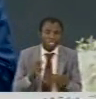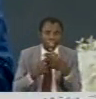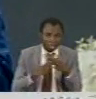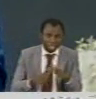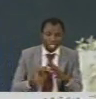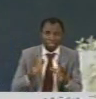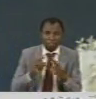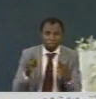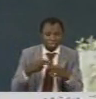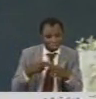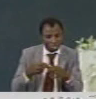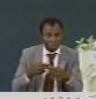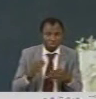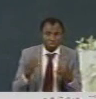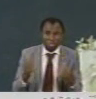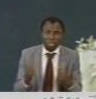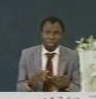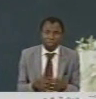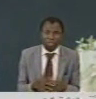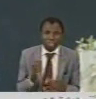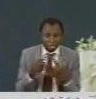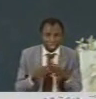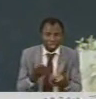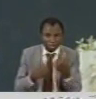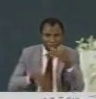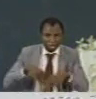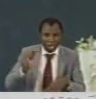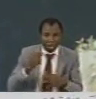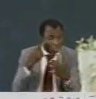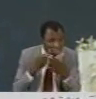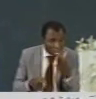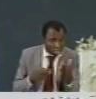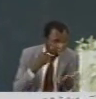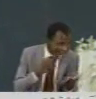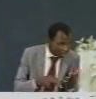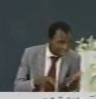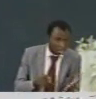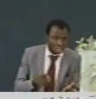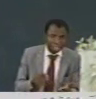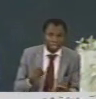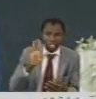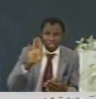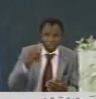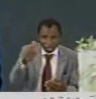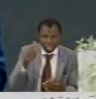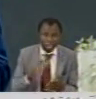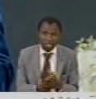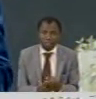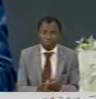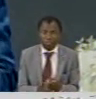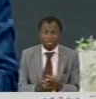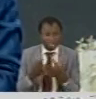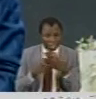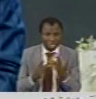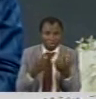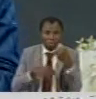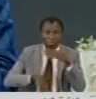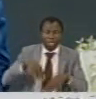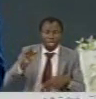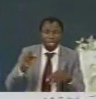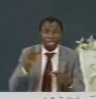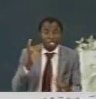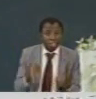now. Start coming out. Check yourself and start coming out. And if you have